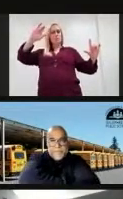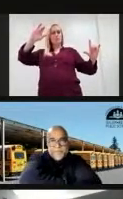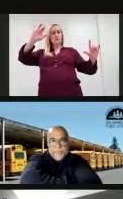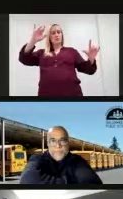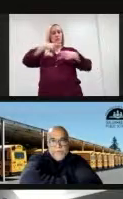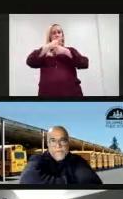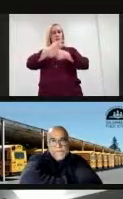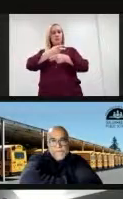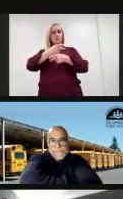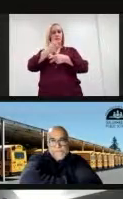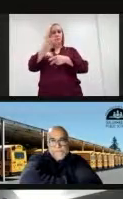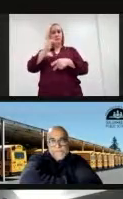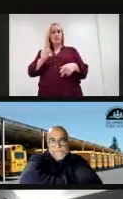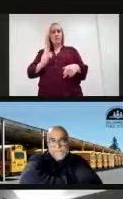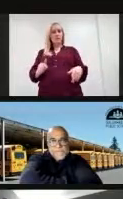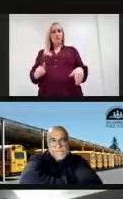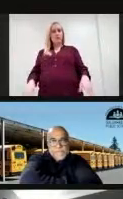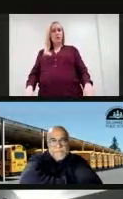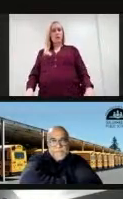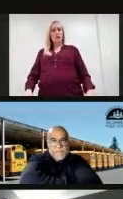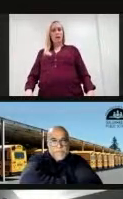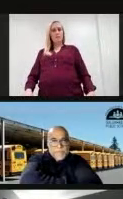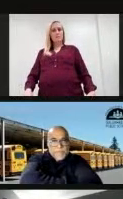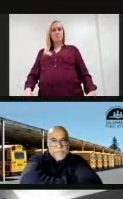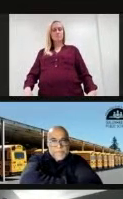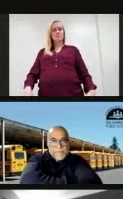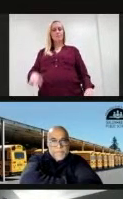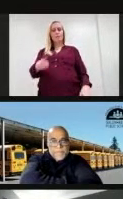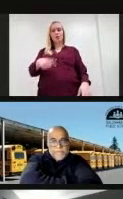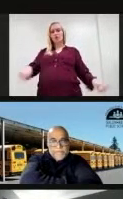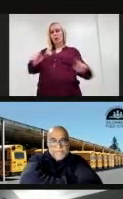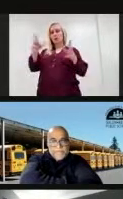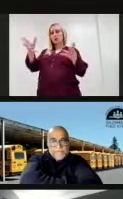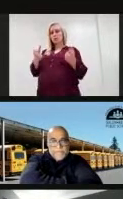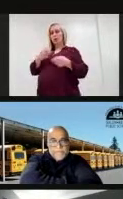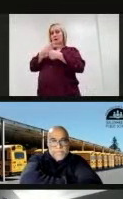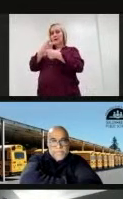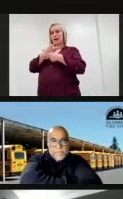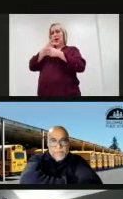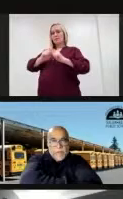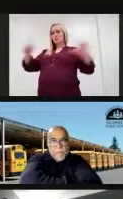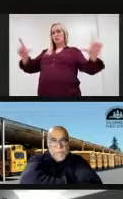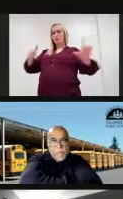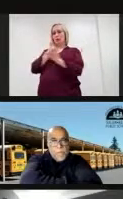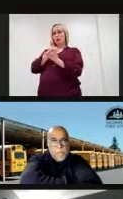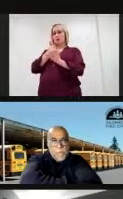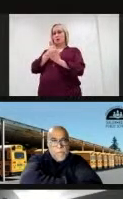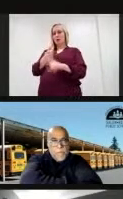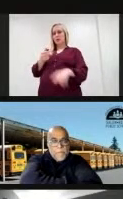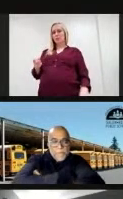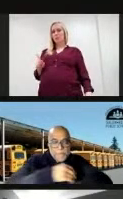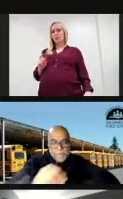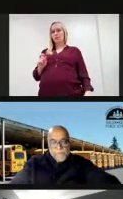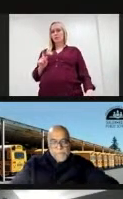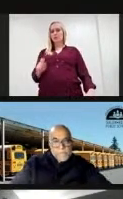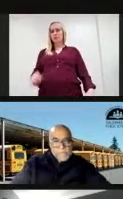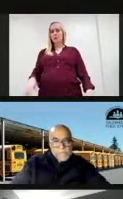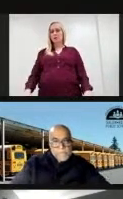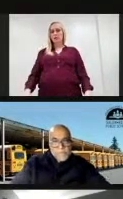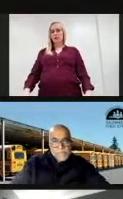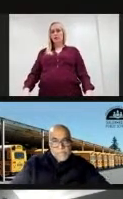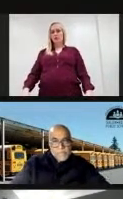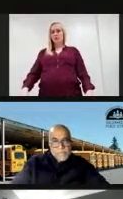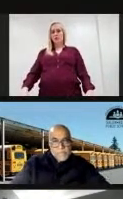it while she slowly scrolls through, or do you want to take care of zooming on Zoom in on